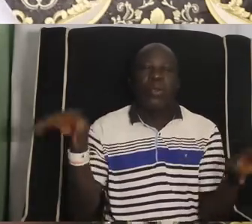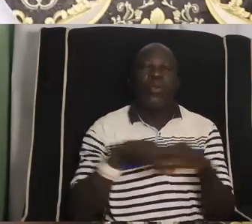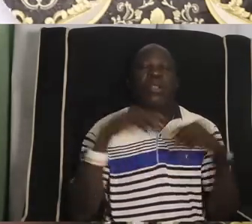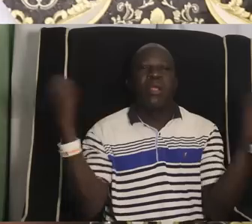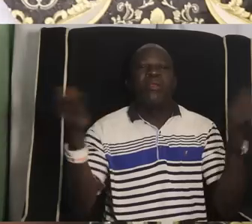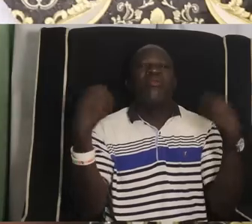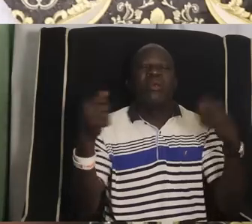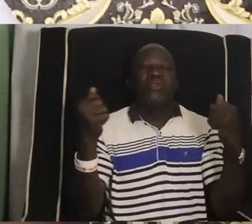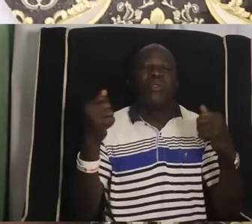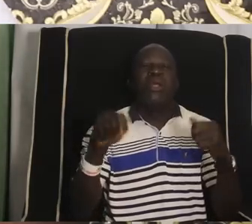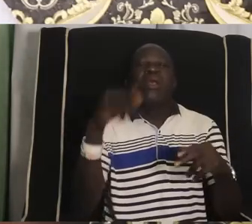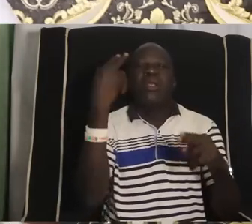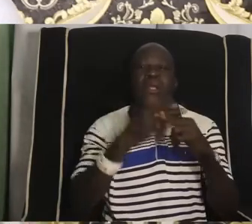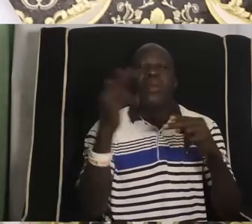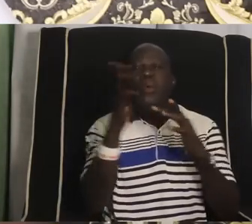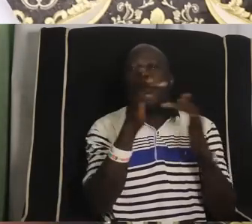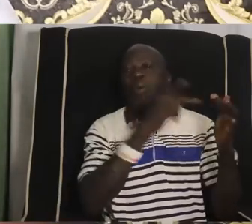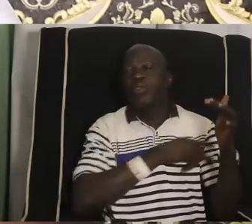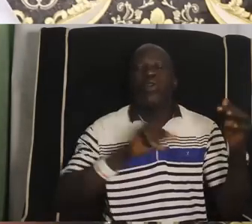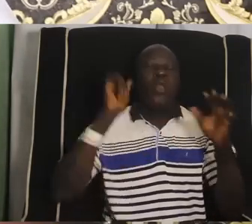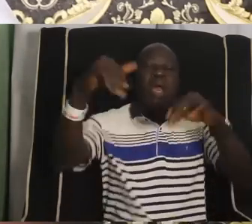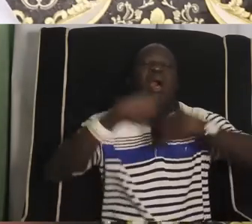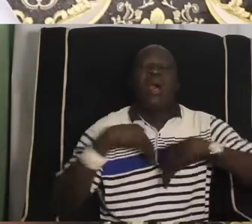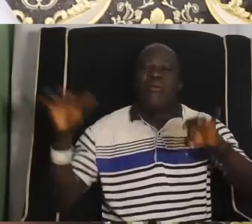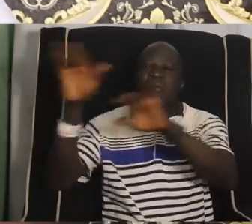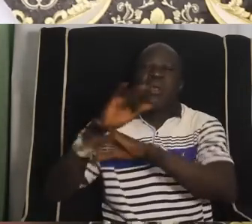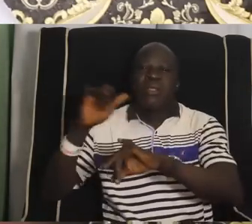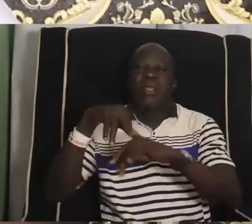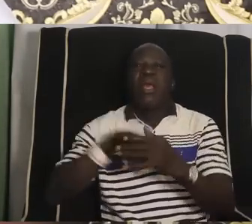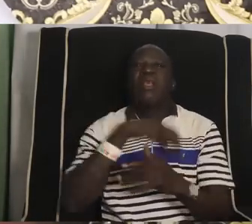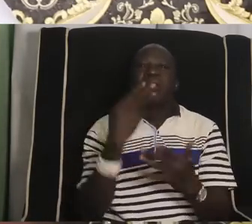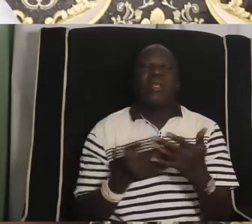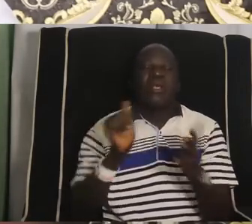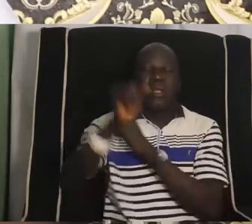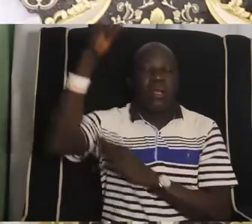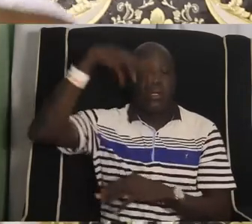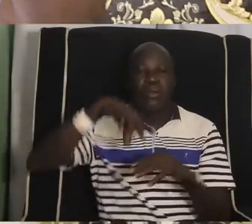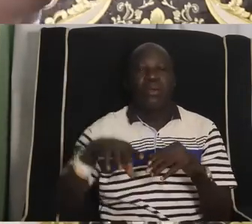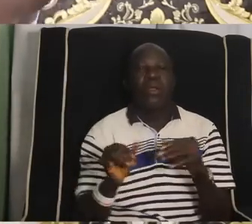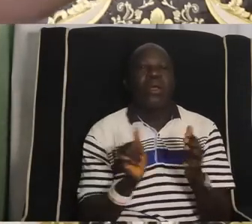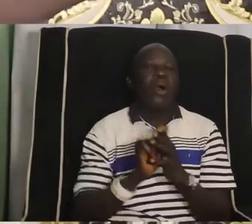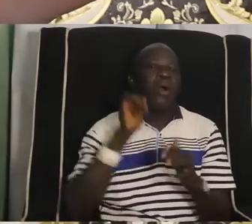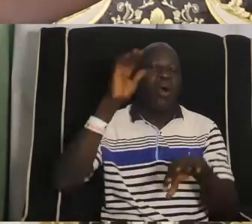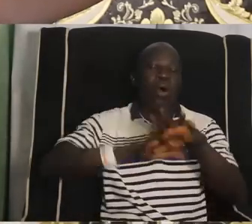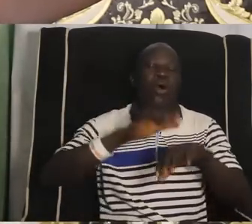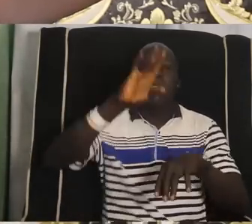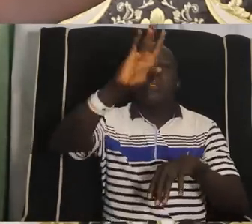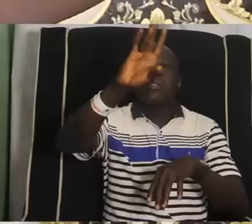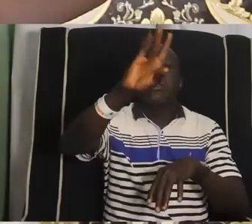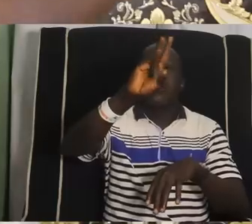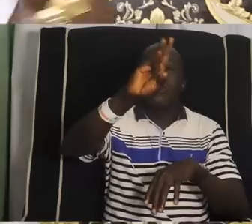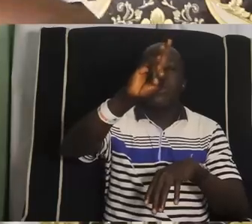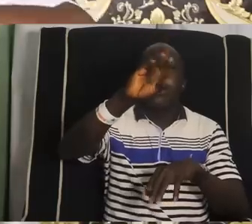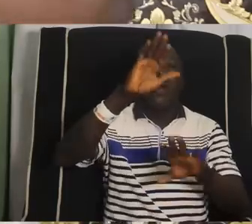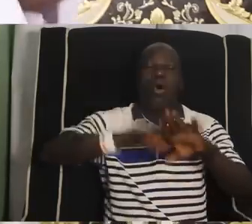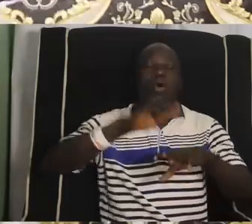they gave them bus. Àwọn kan wà tó ń fún ní bus ńlá. Some they gave them big bus. O jẹ́ mọ̀ báwọn kan ń bẹ jẹ́ pé train náà fún wọn. Do you know that some people they gave